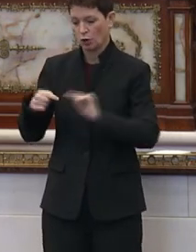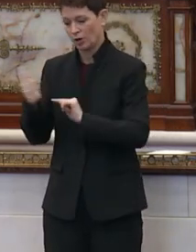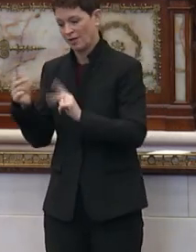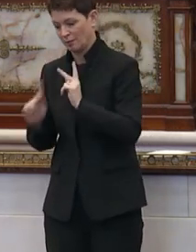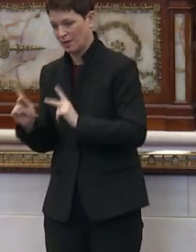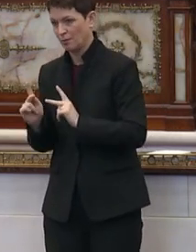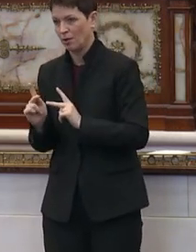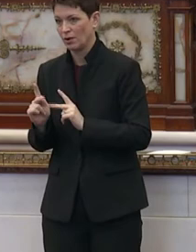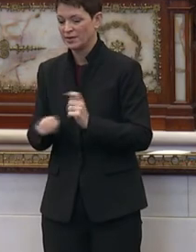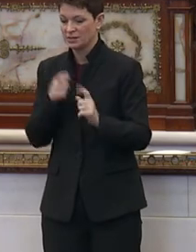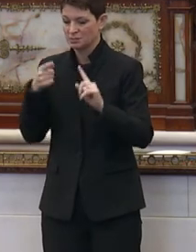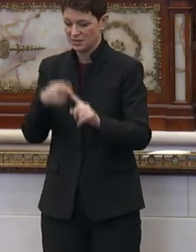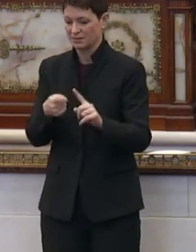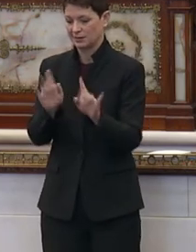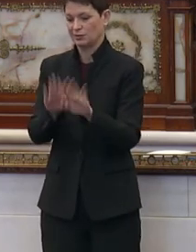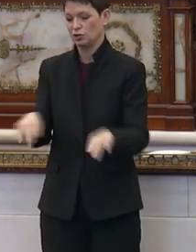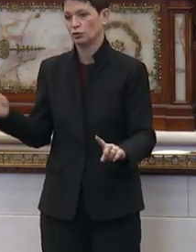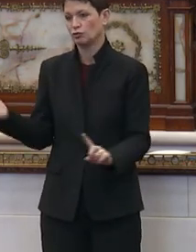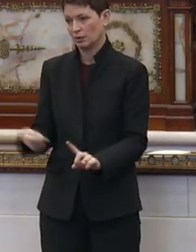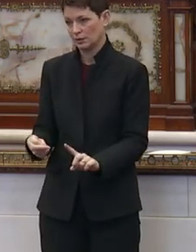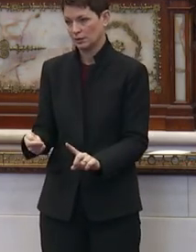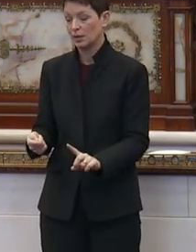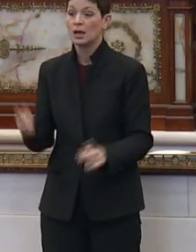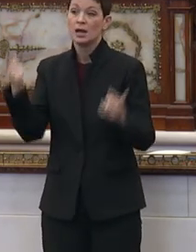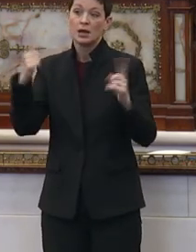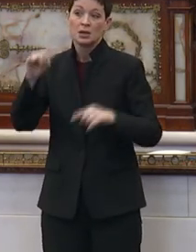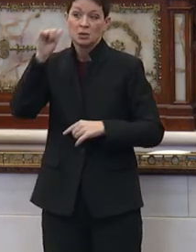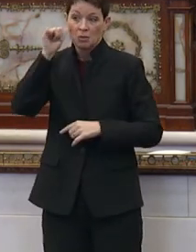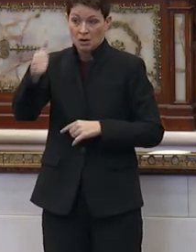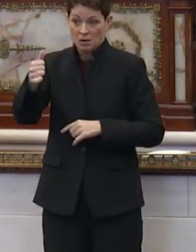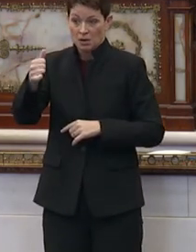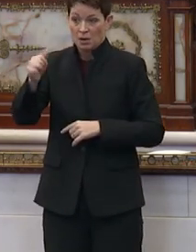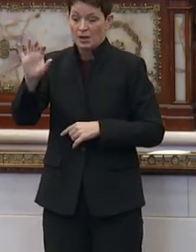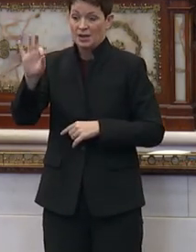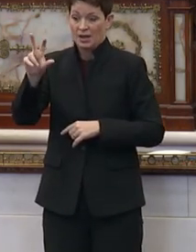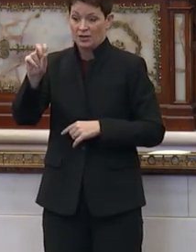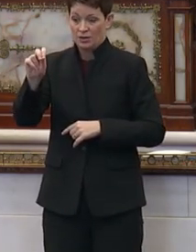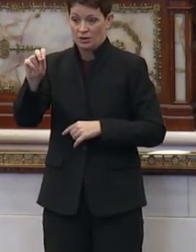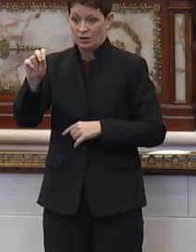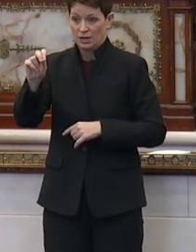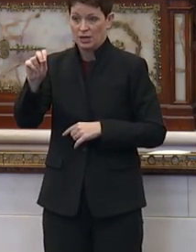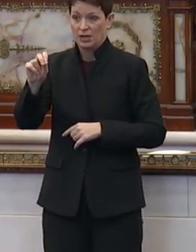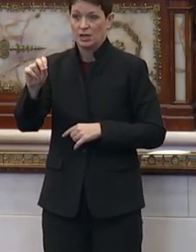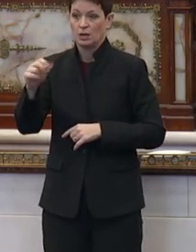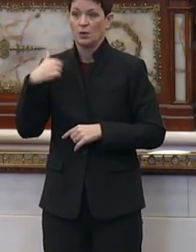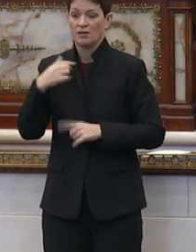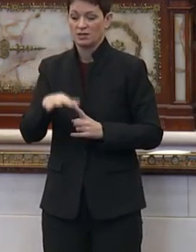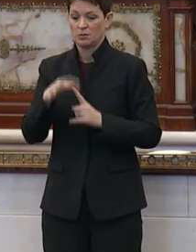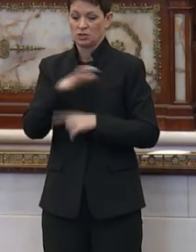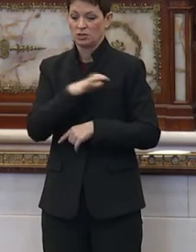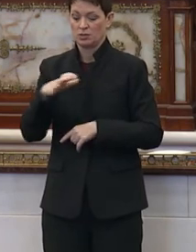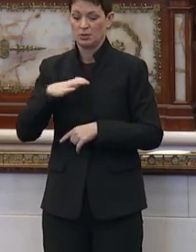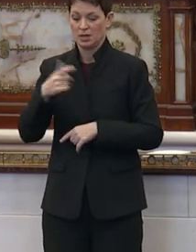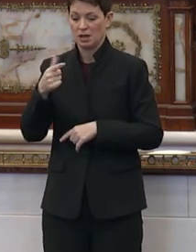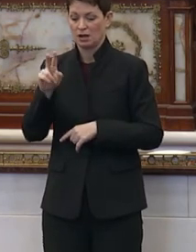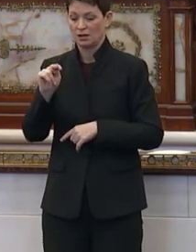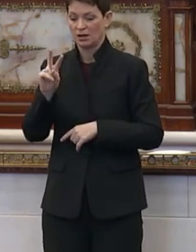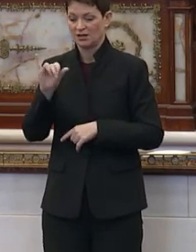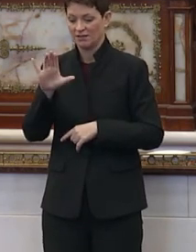particularly when we're talking about children. And tomorrow at 9:30 a.m., we're having a special committee on gun